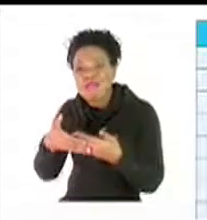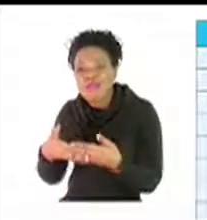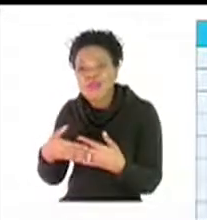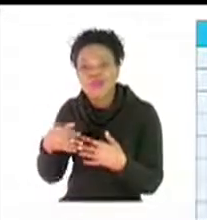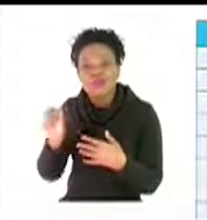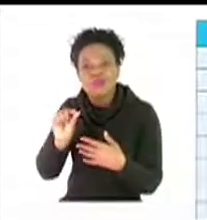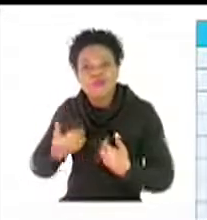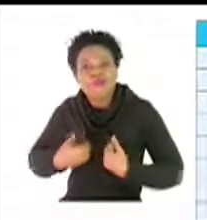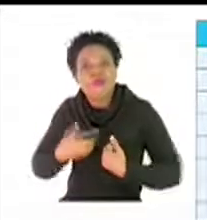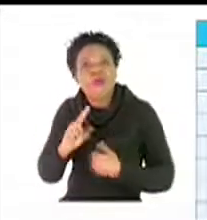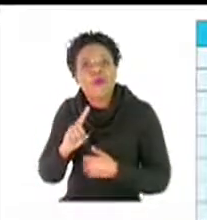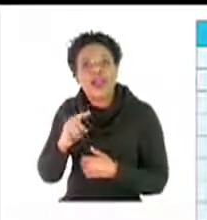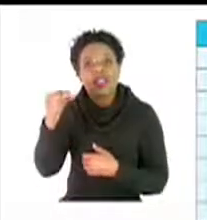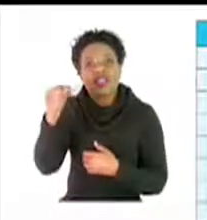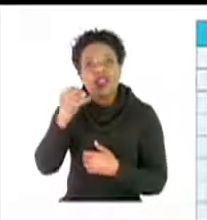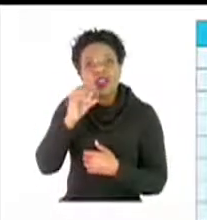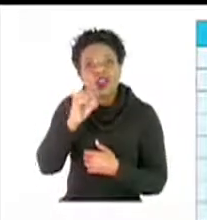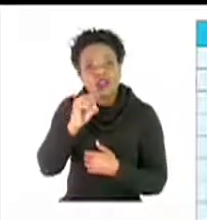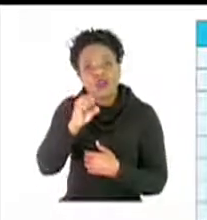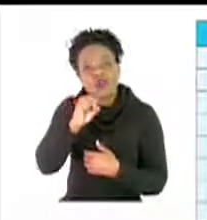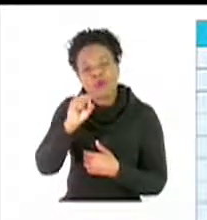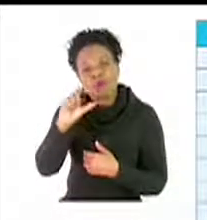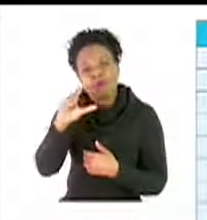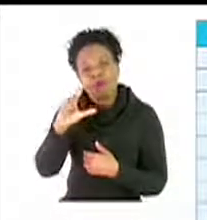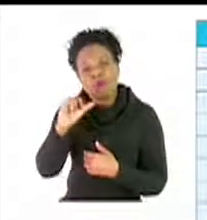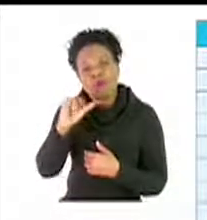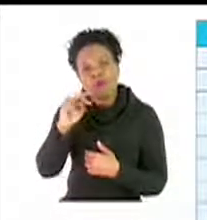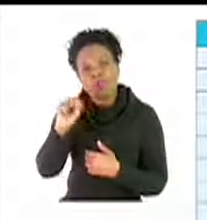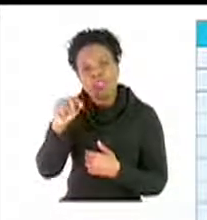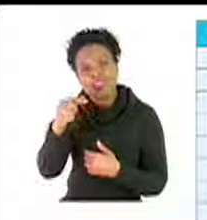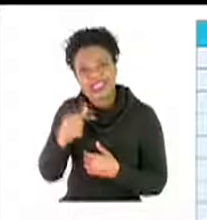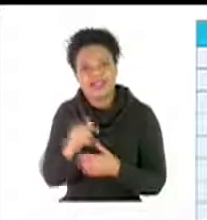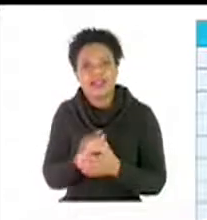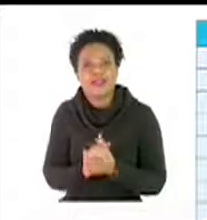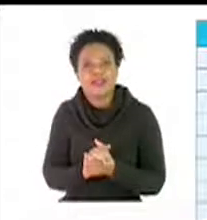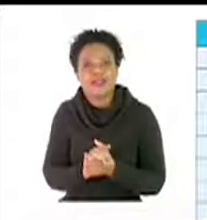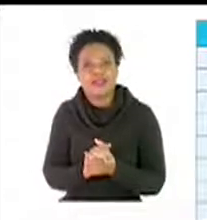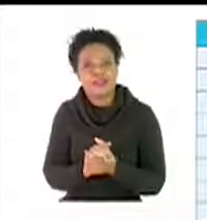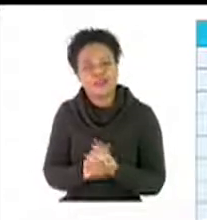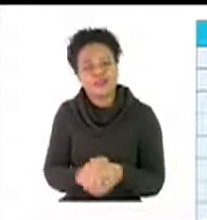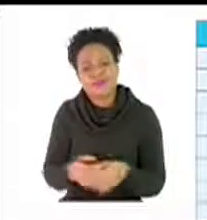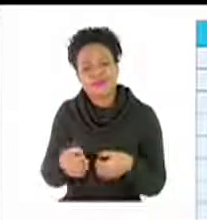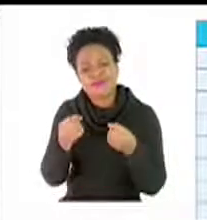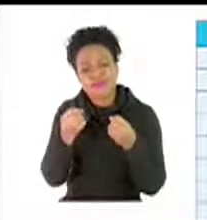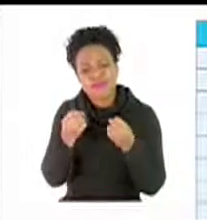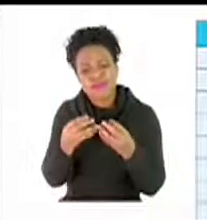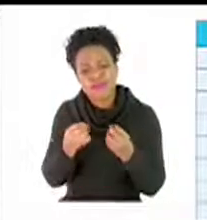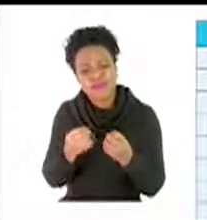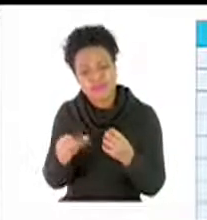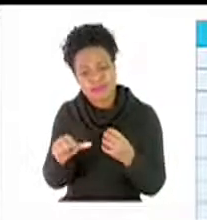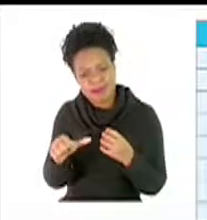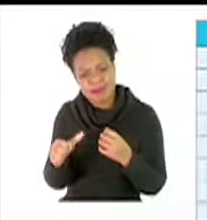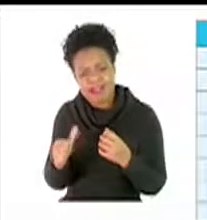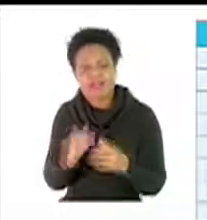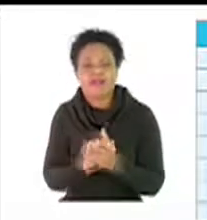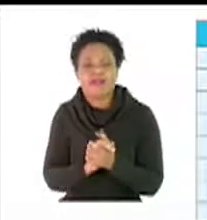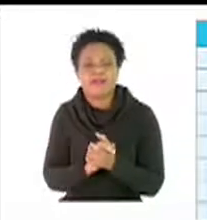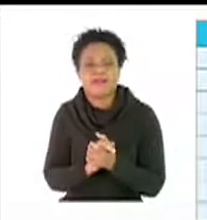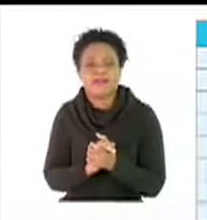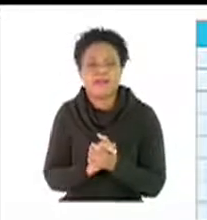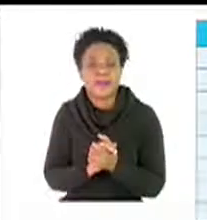stallion, colt, crown, coronet, etc. Let's turn to page 4.